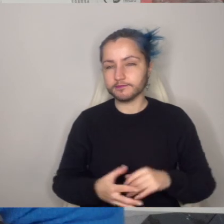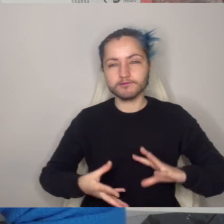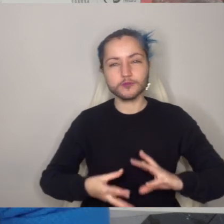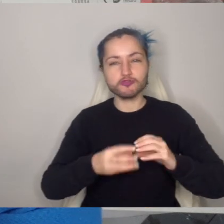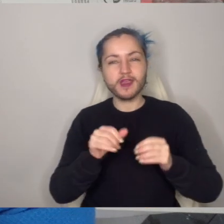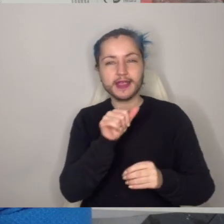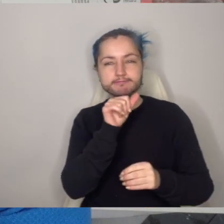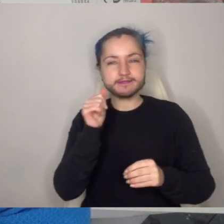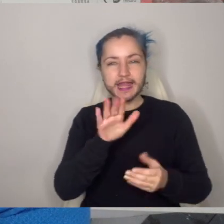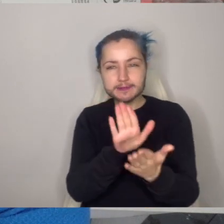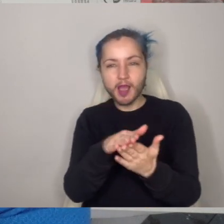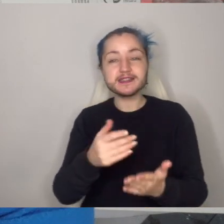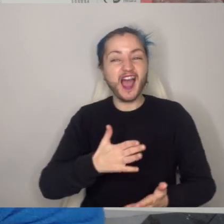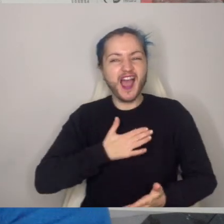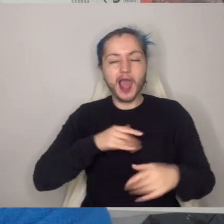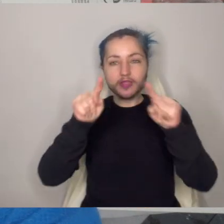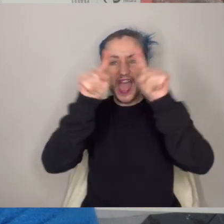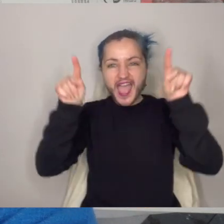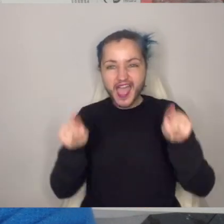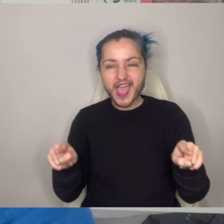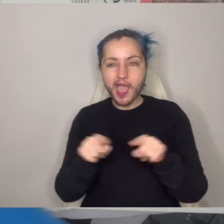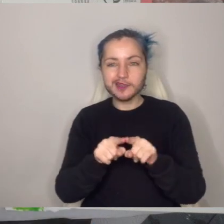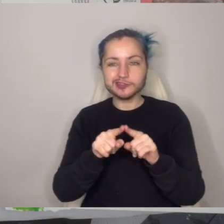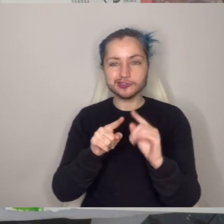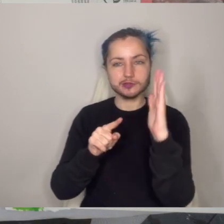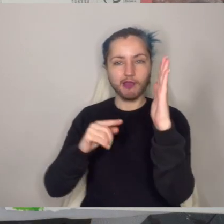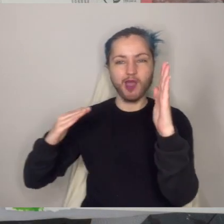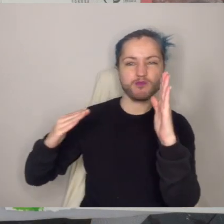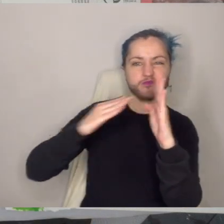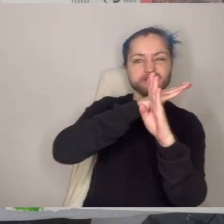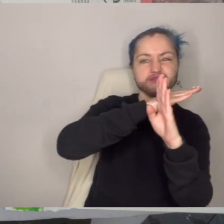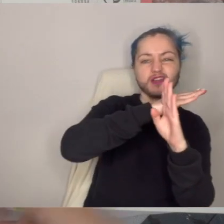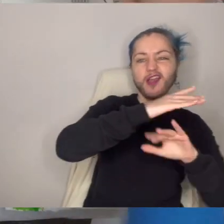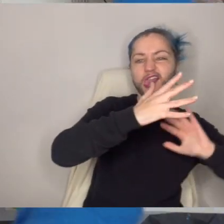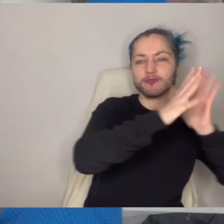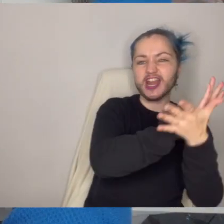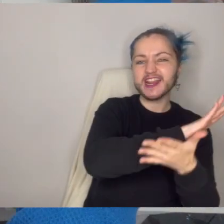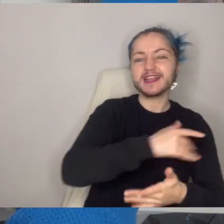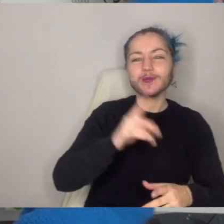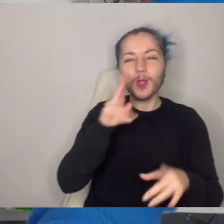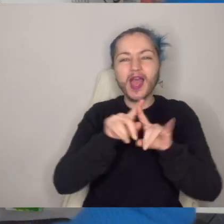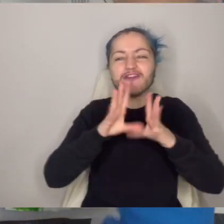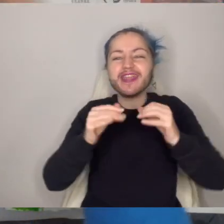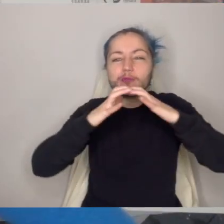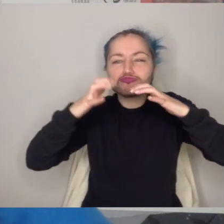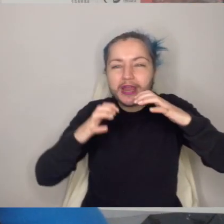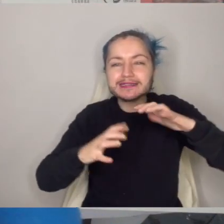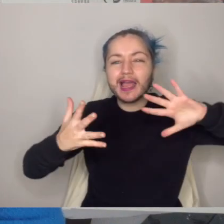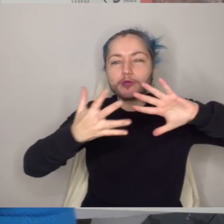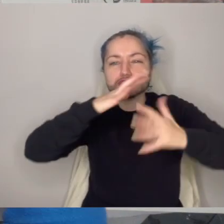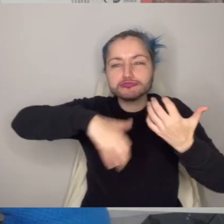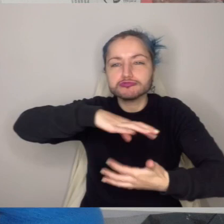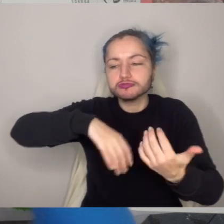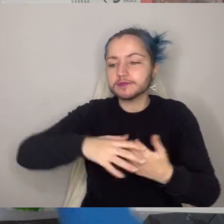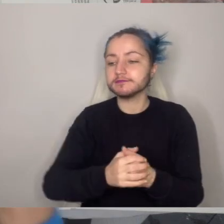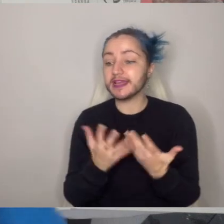make some nice marks. I like to break the edges so it looks like everything is breaking down. I'll just get a little bit of kitchen towel,